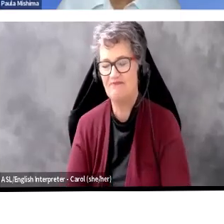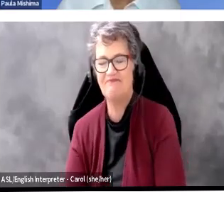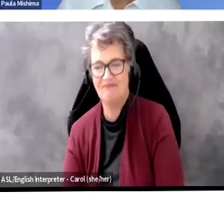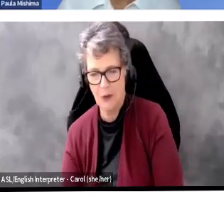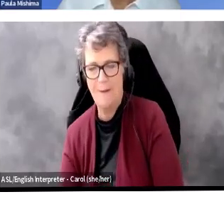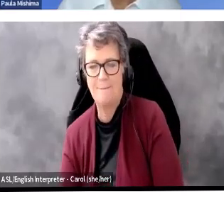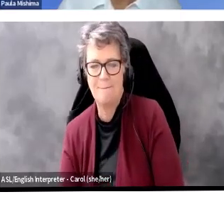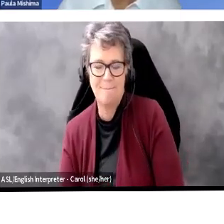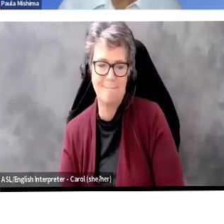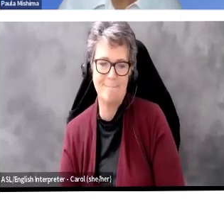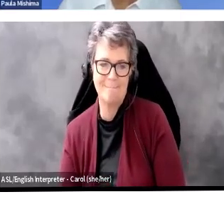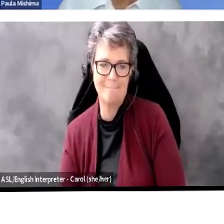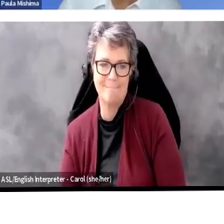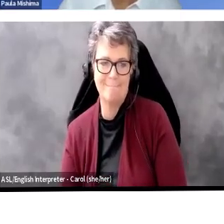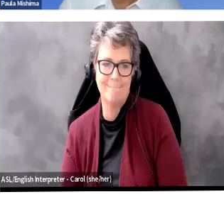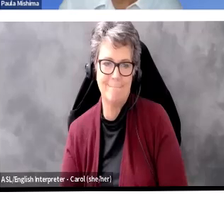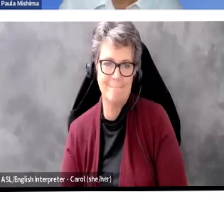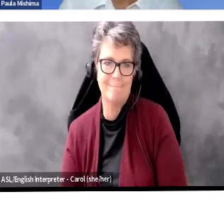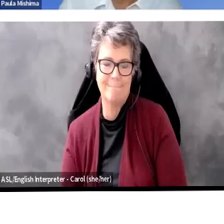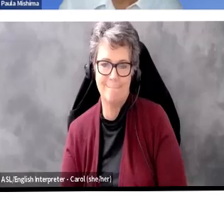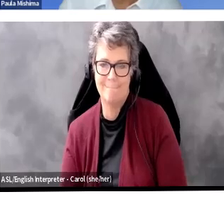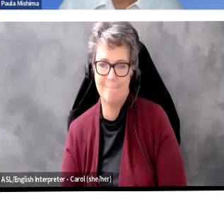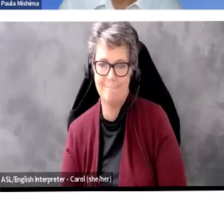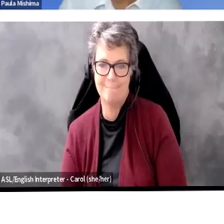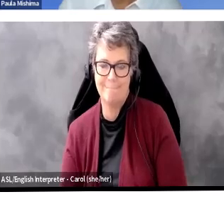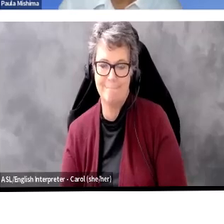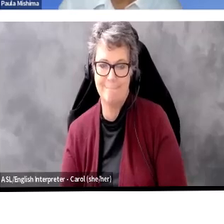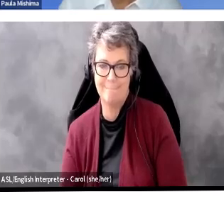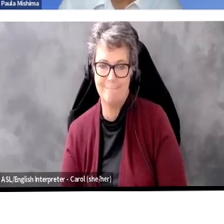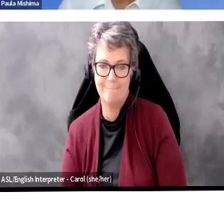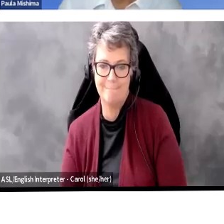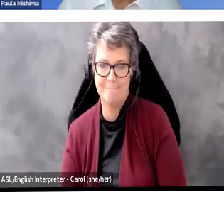Okay, so Thank I think